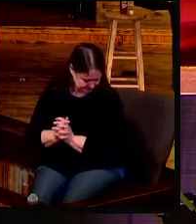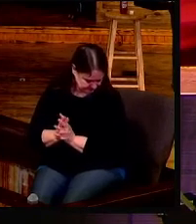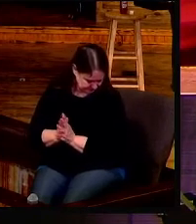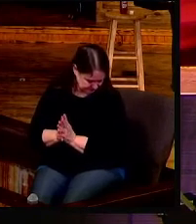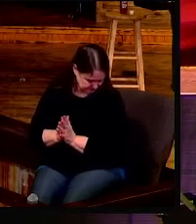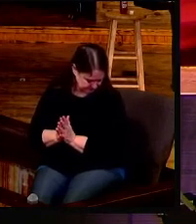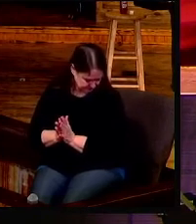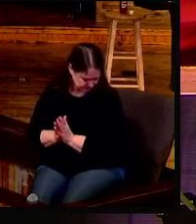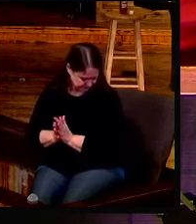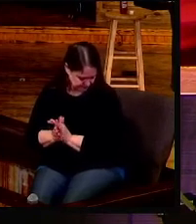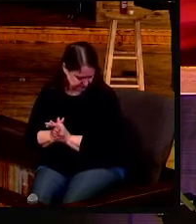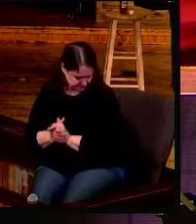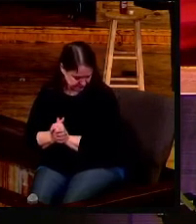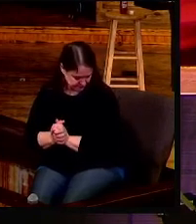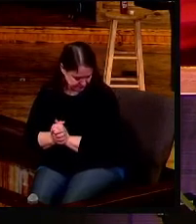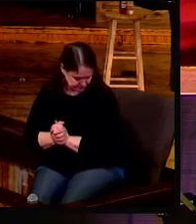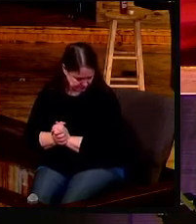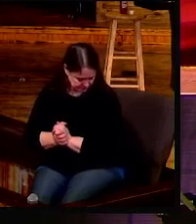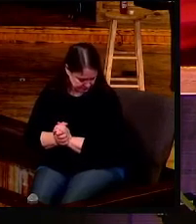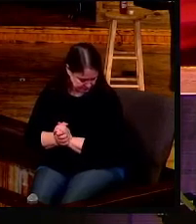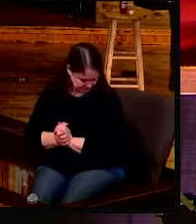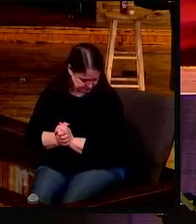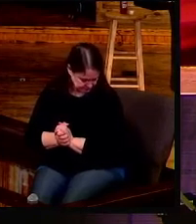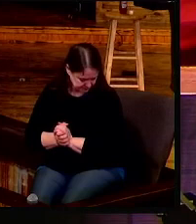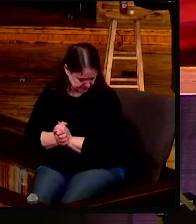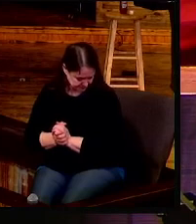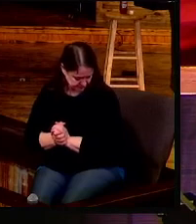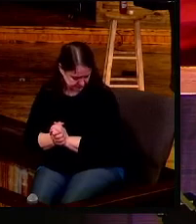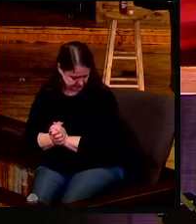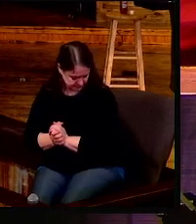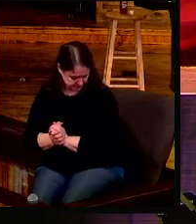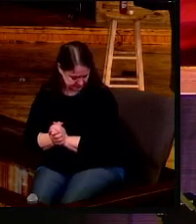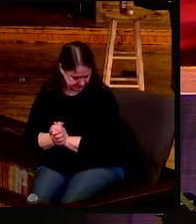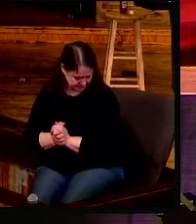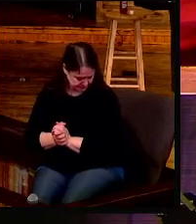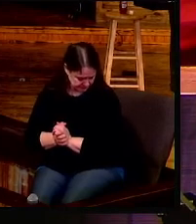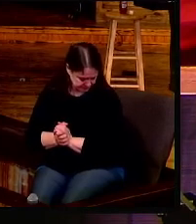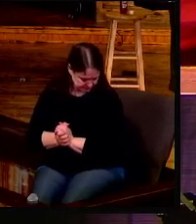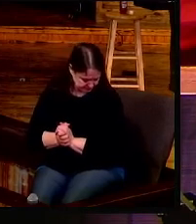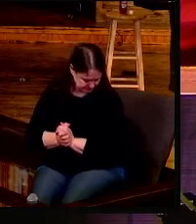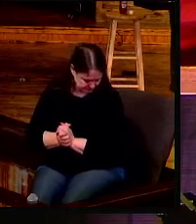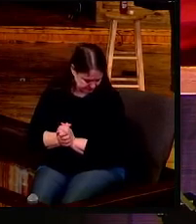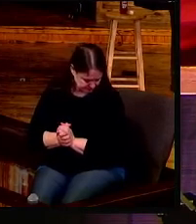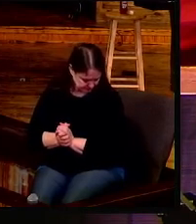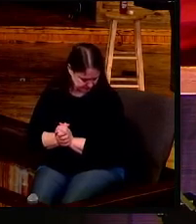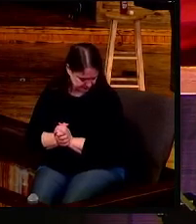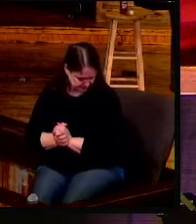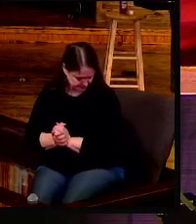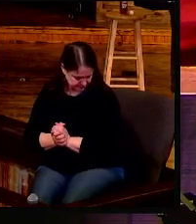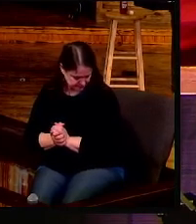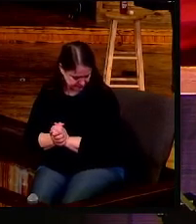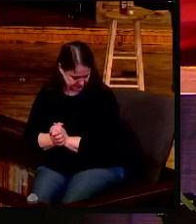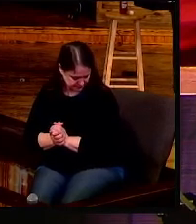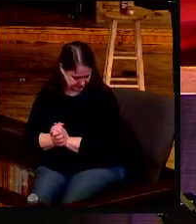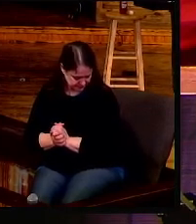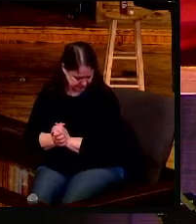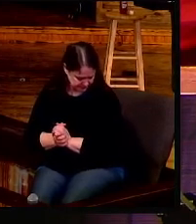that sick old soul to not give in. The teenage boy to run from sin. And I came back home to take you by